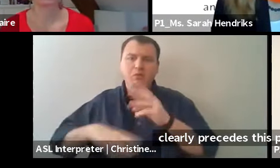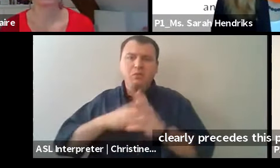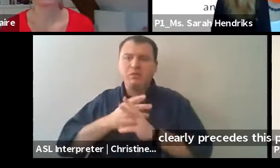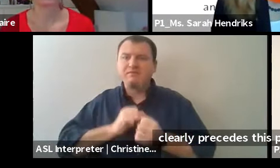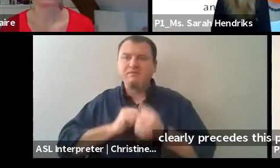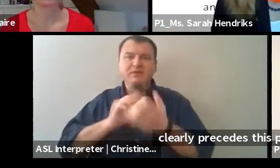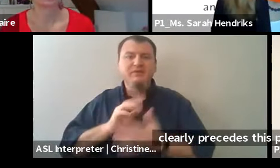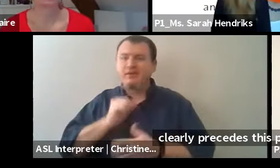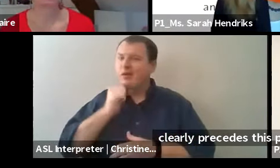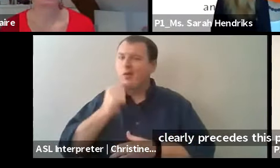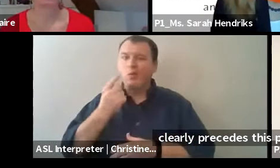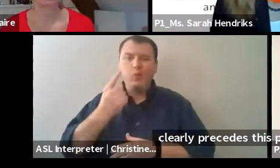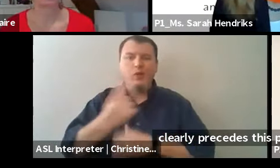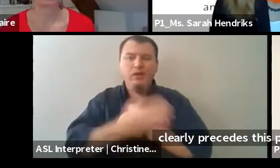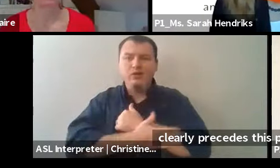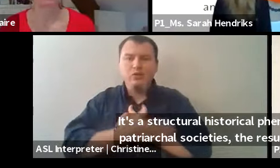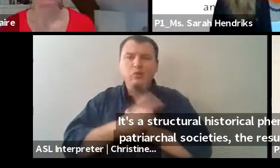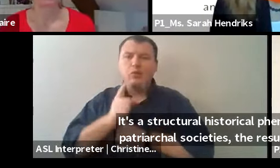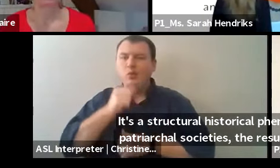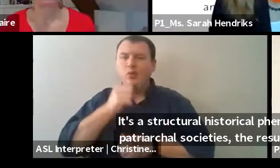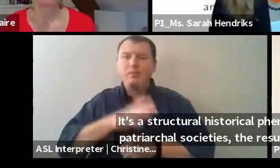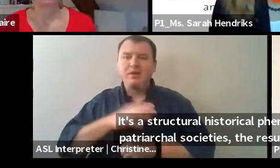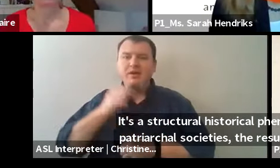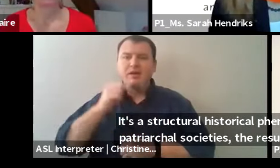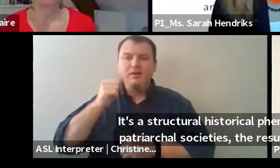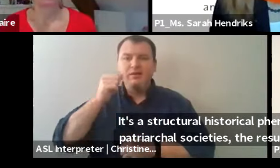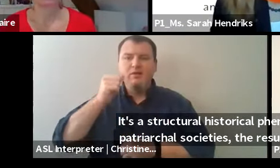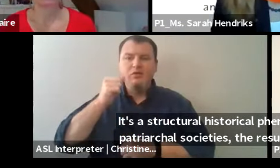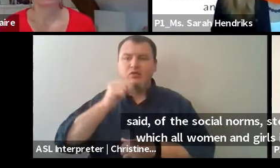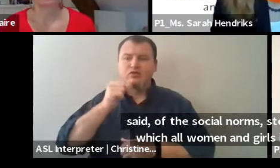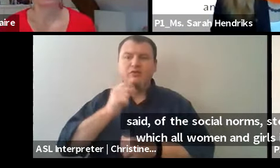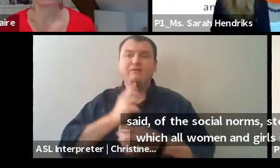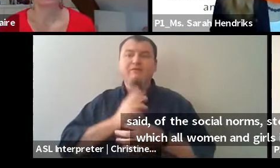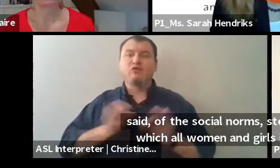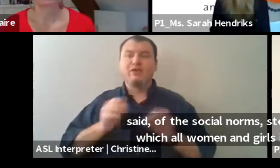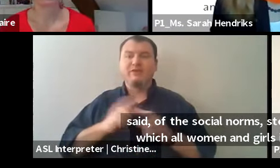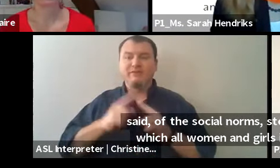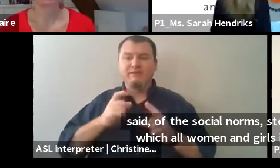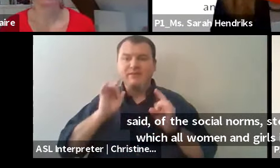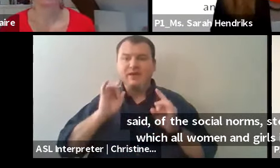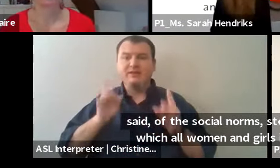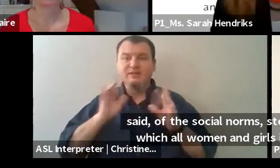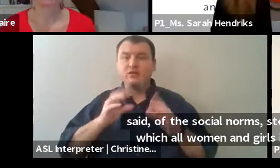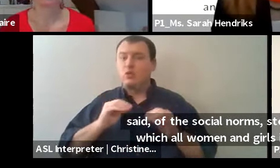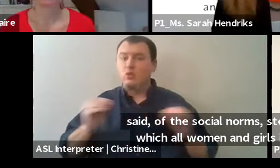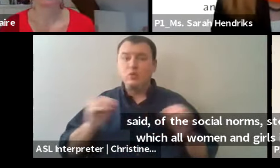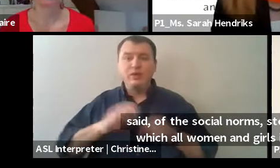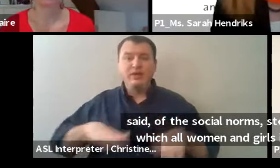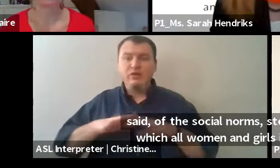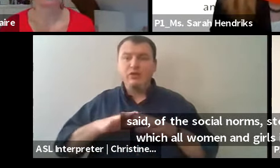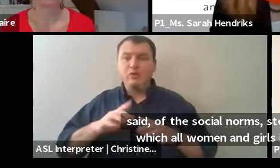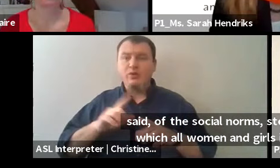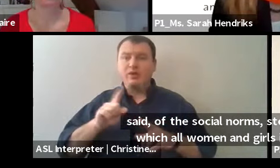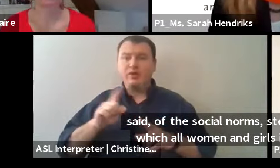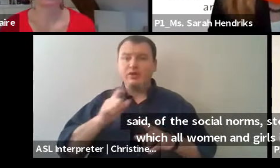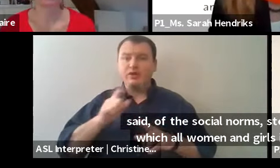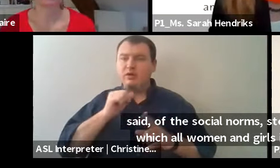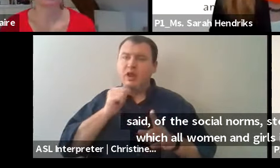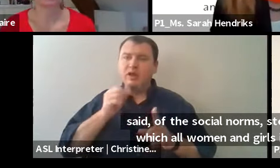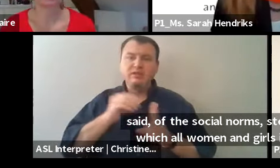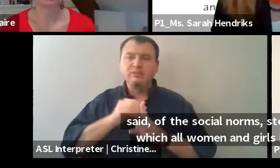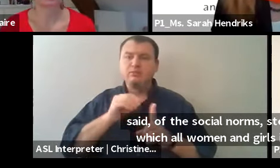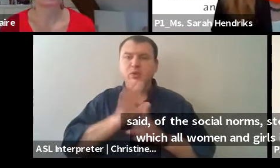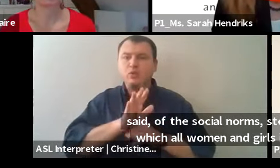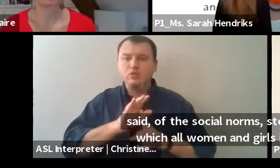a single country where women and girls are free from male violence, and there's not a single area in any woman's life where she's not exposed to it or